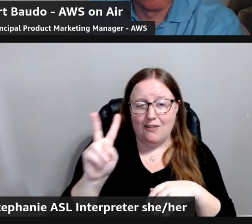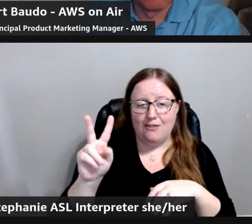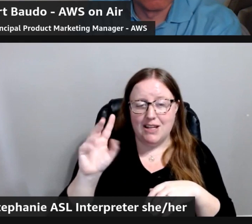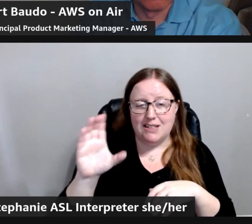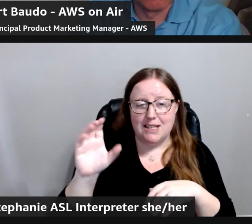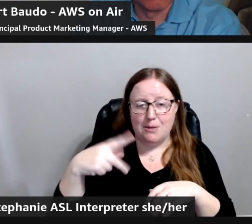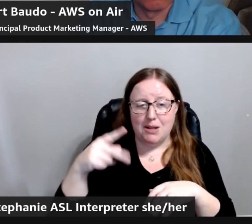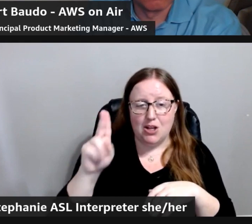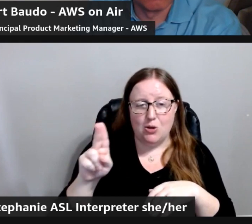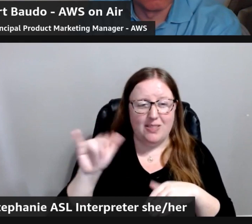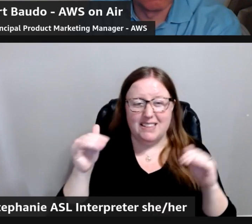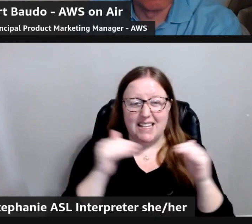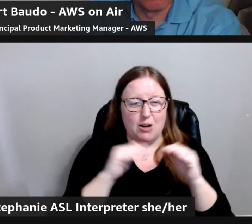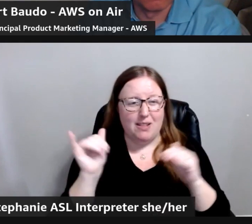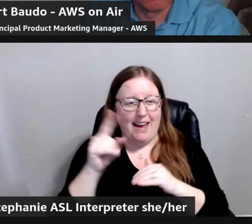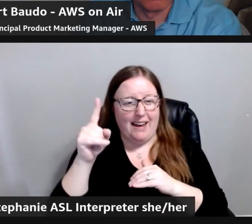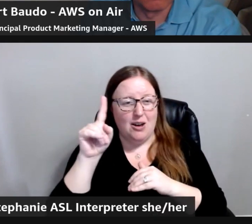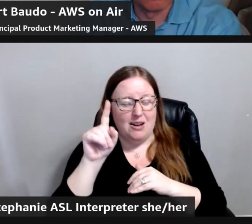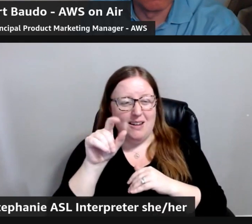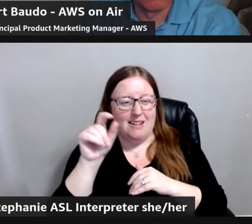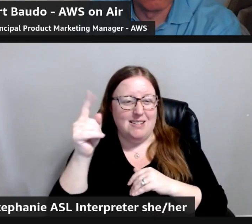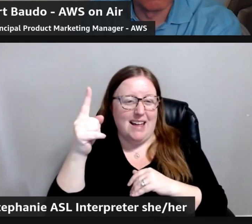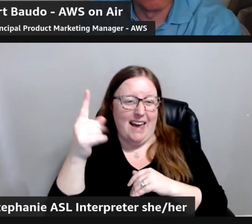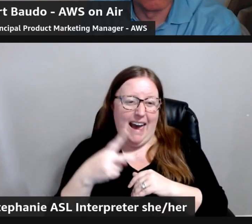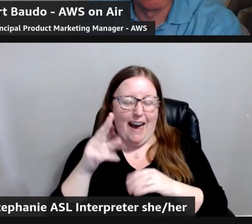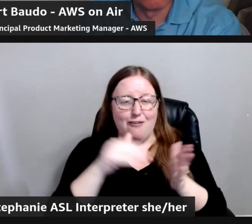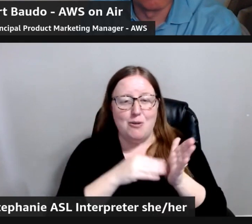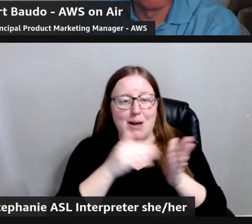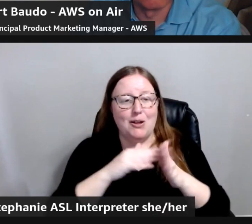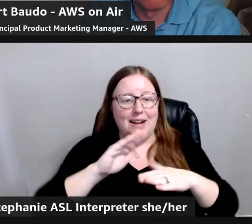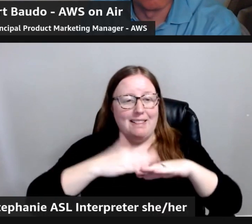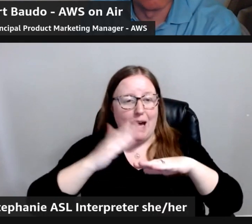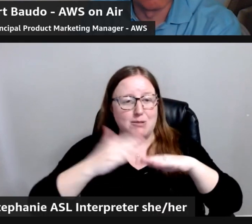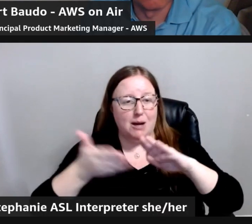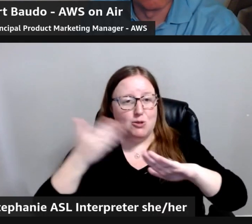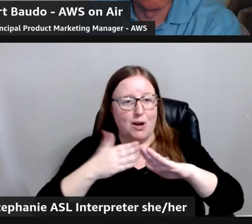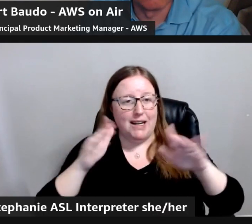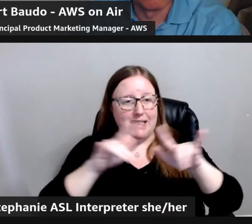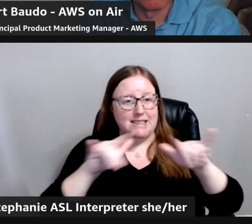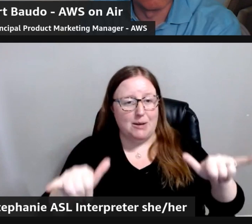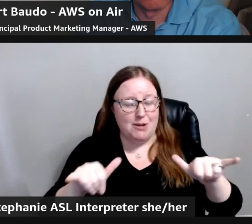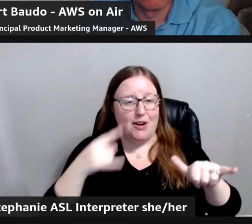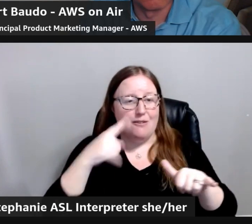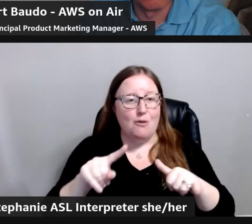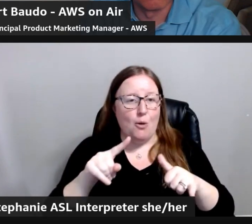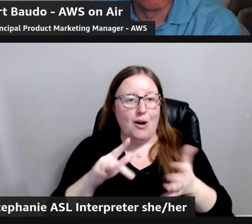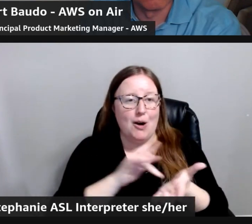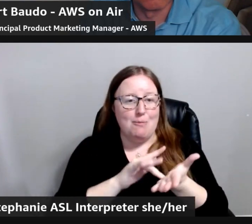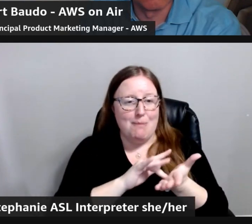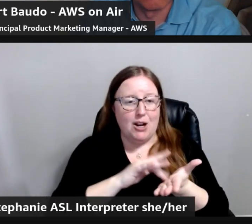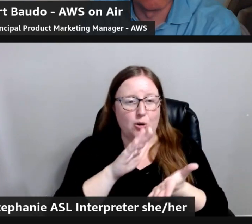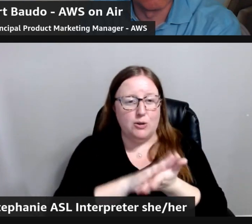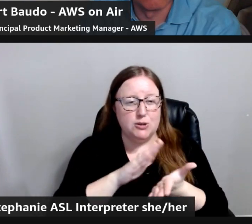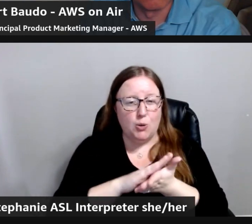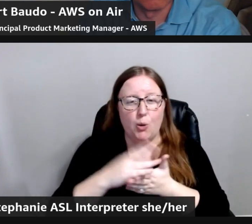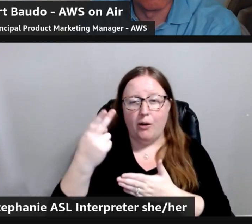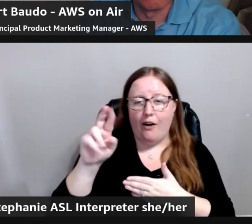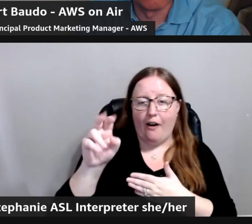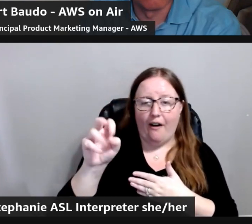the equivalent of, roughly 500,000 laptops sort of running all at the same time to help Harvard Medical School analyzed, I think, 88